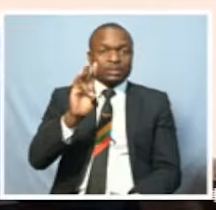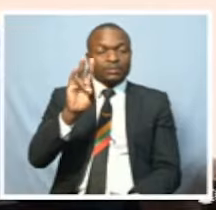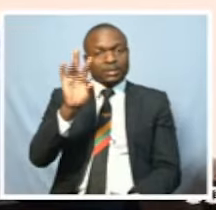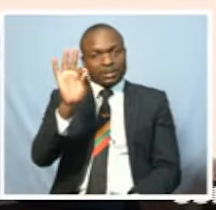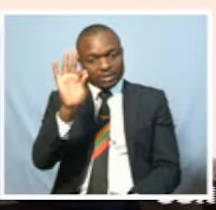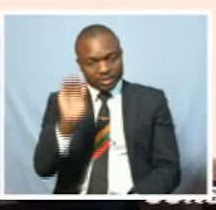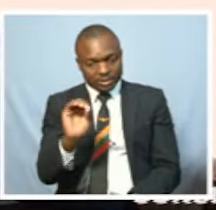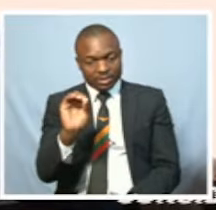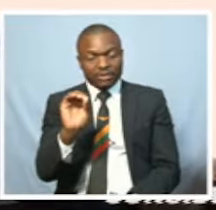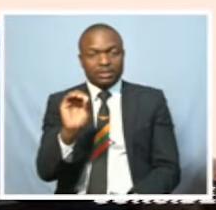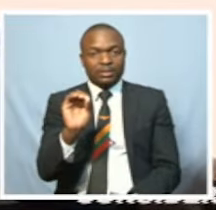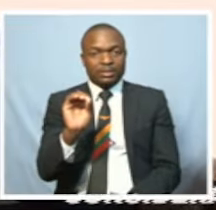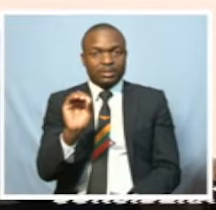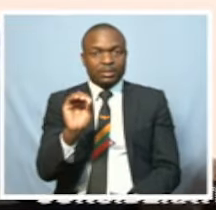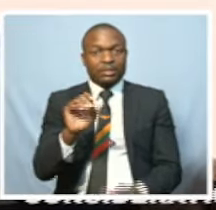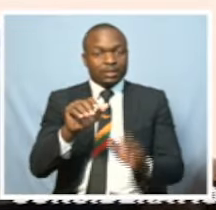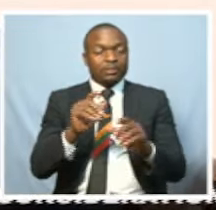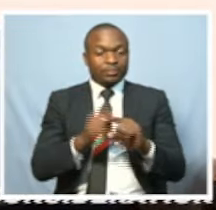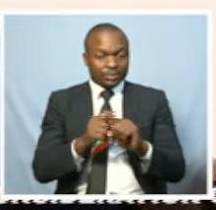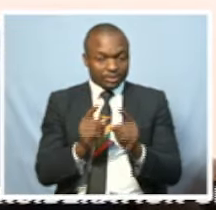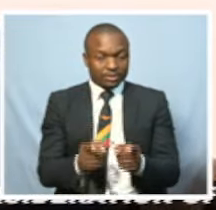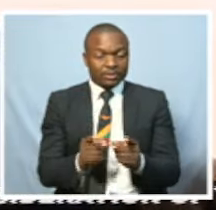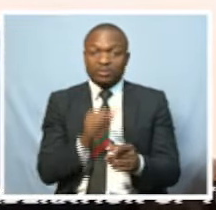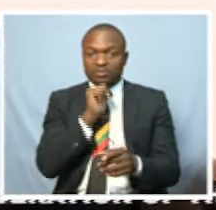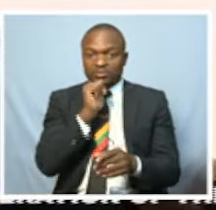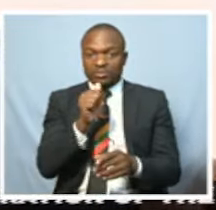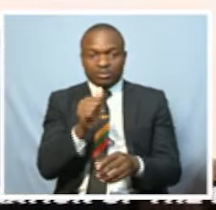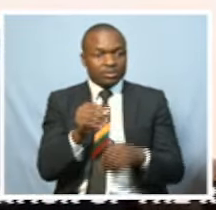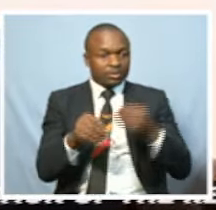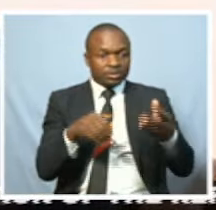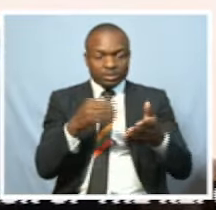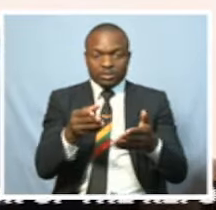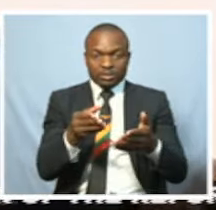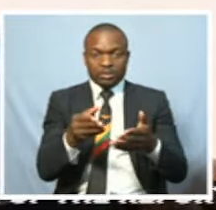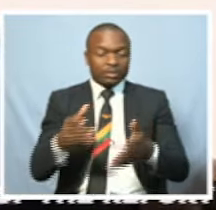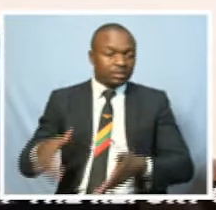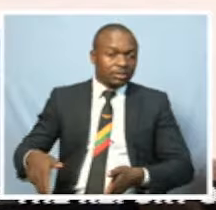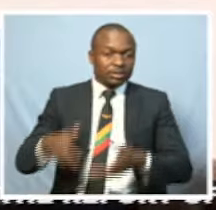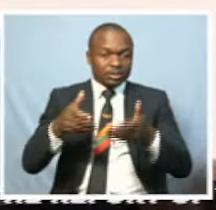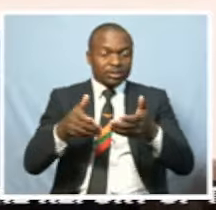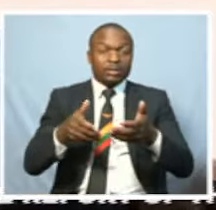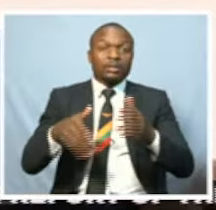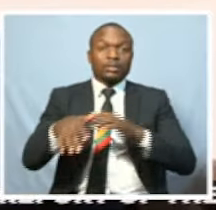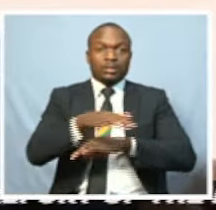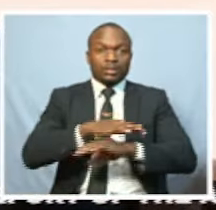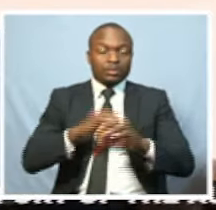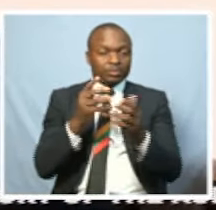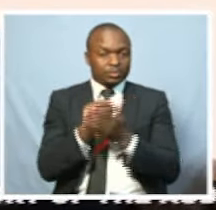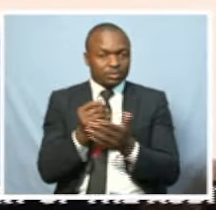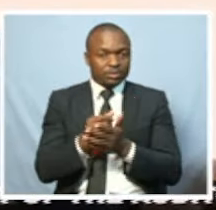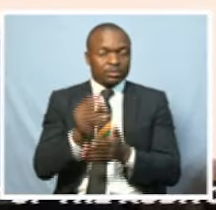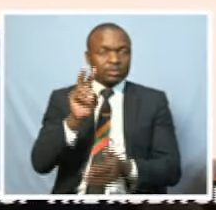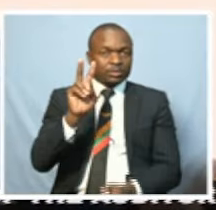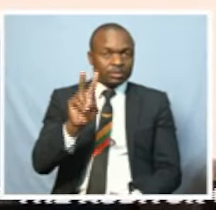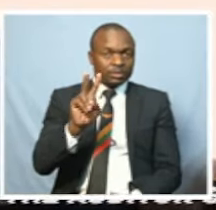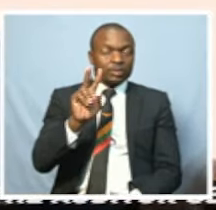3,067,790, and however did not spend the carried over funds amounting to